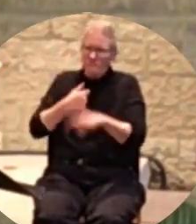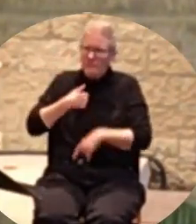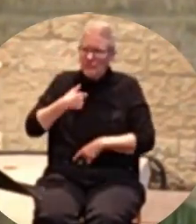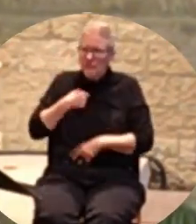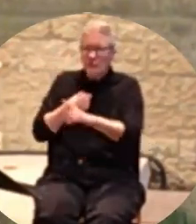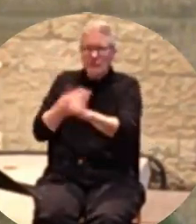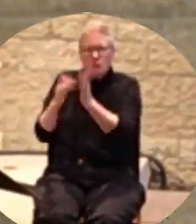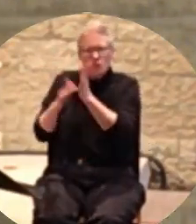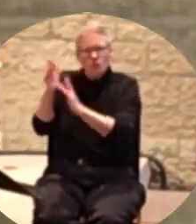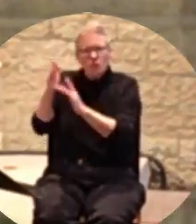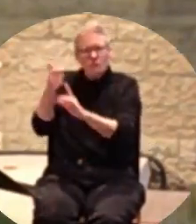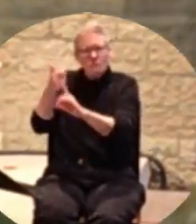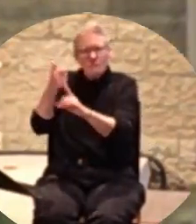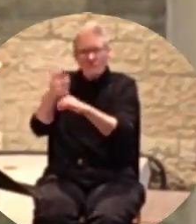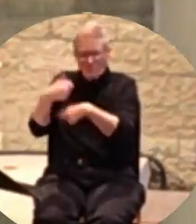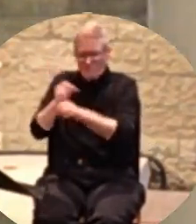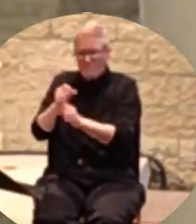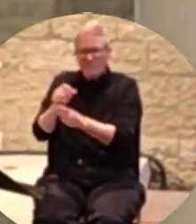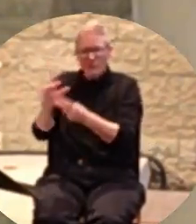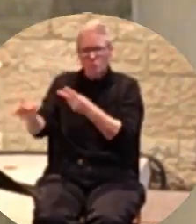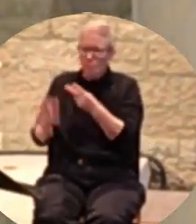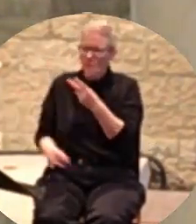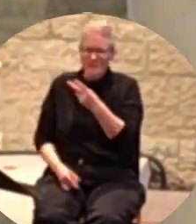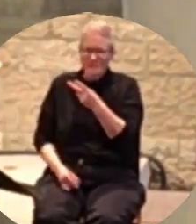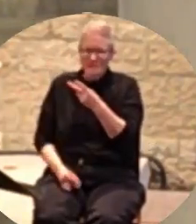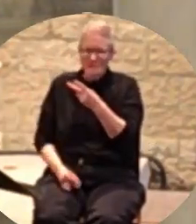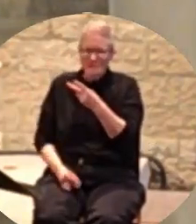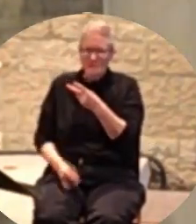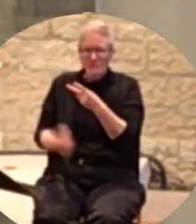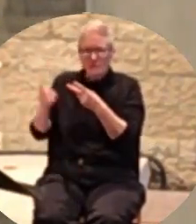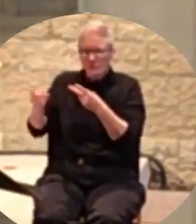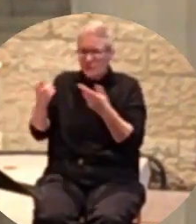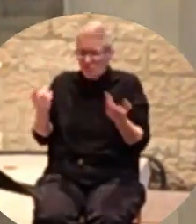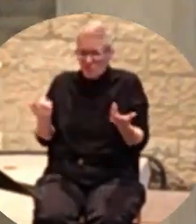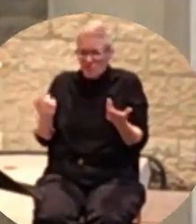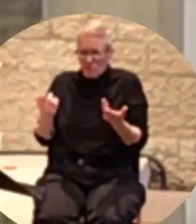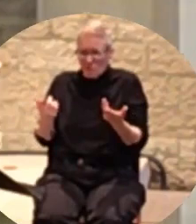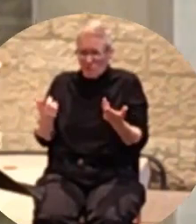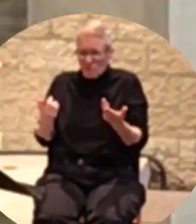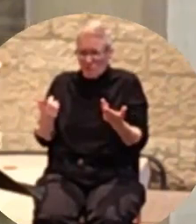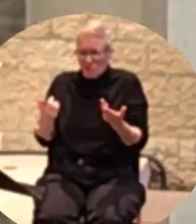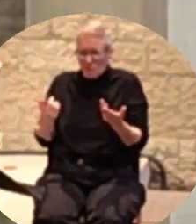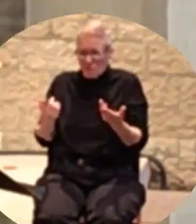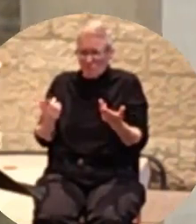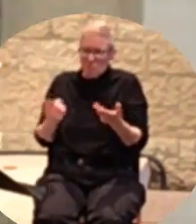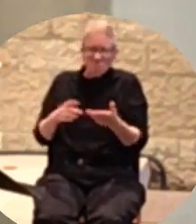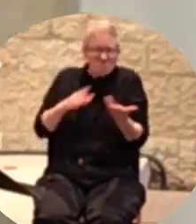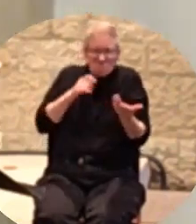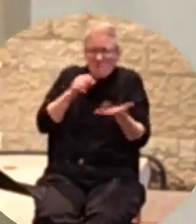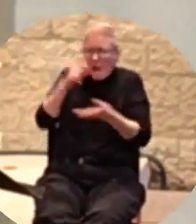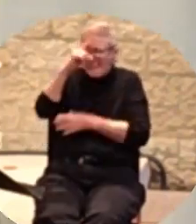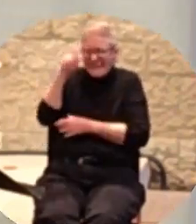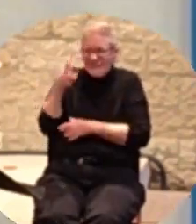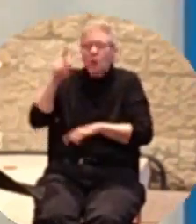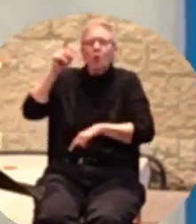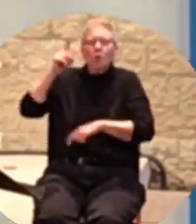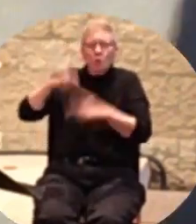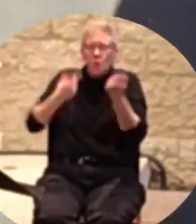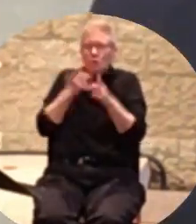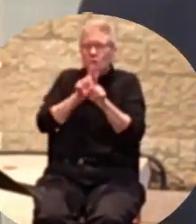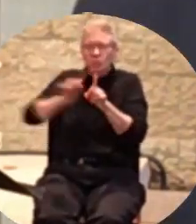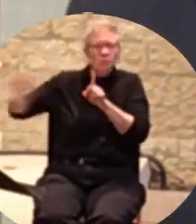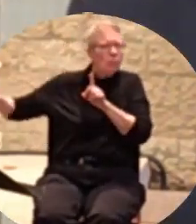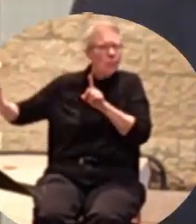made that choice. We all have a choice. It was not that Jesus could not turn away. It was that Jesus would